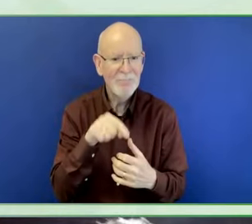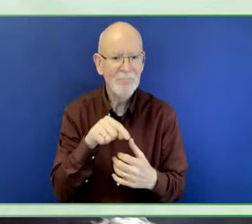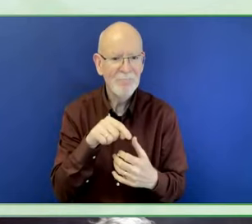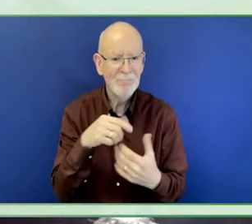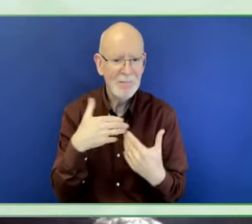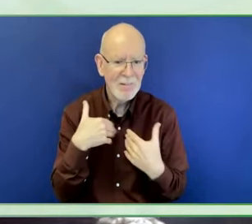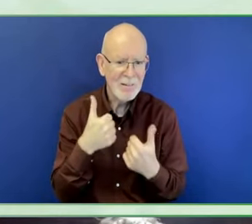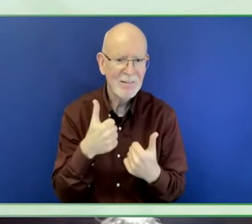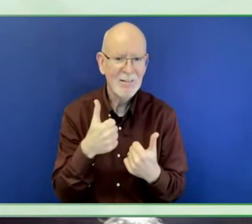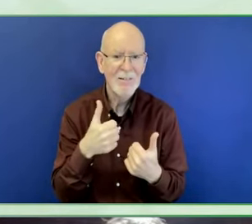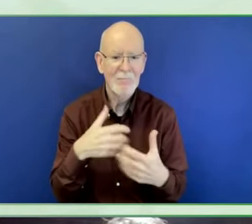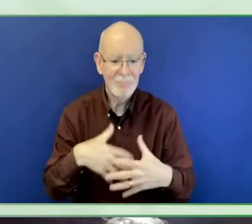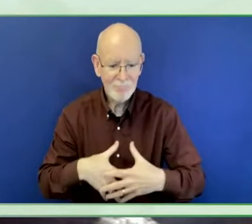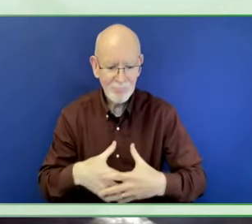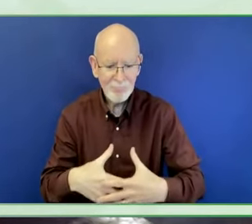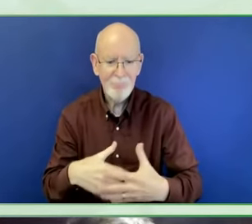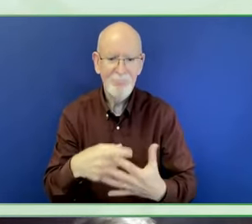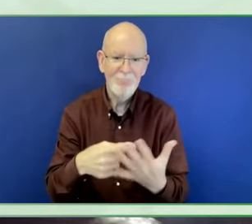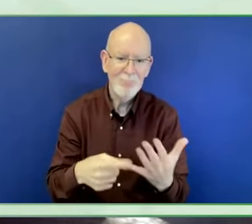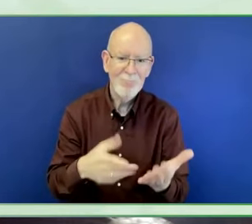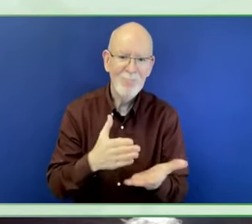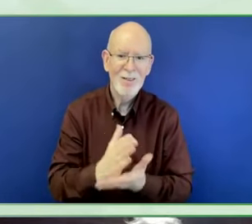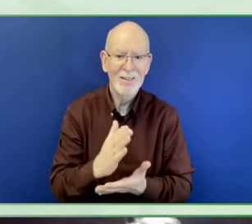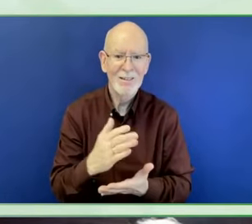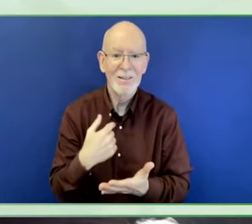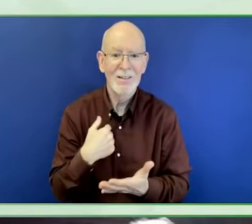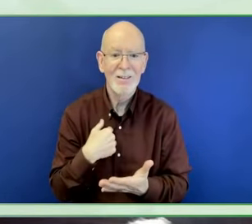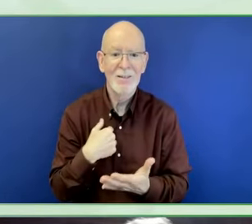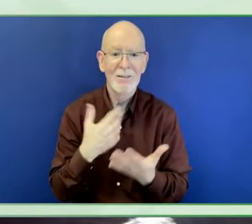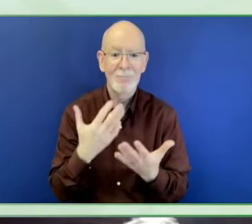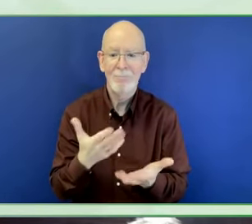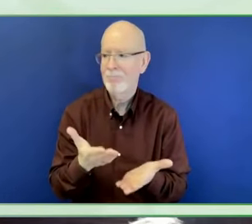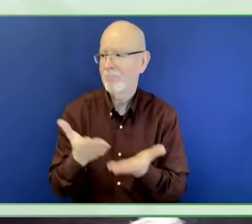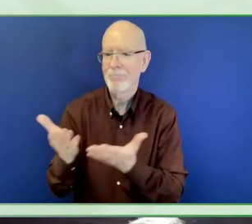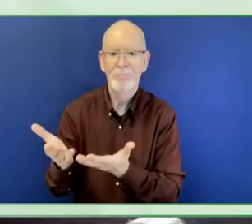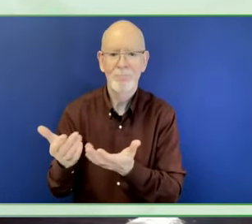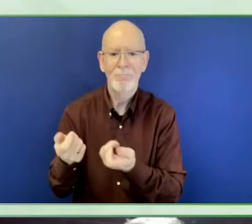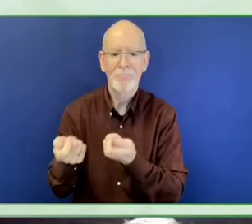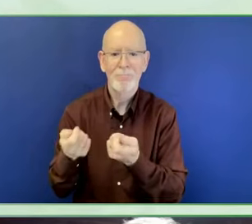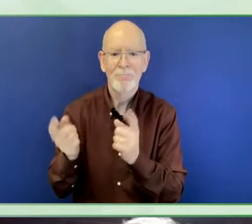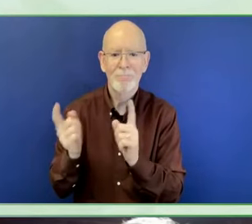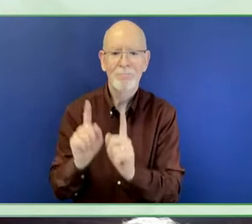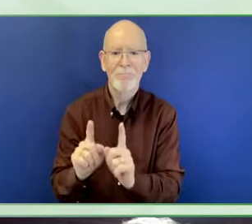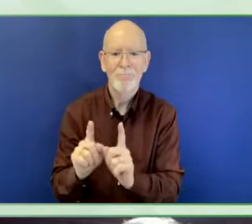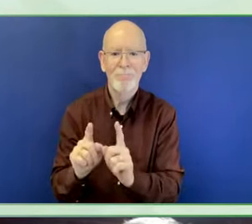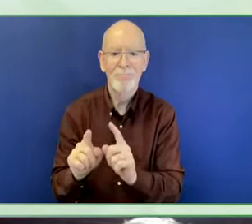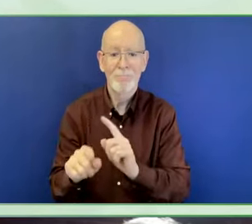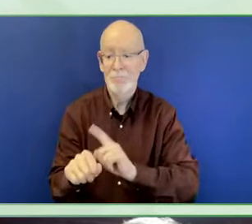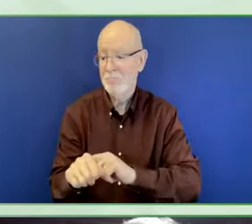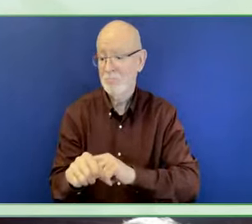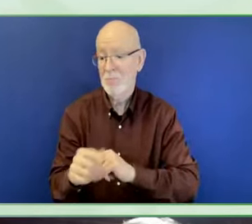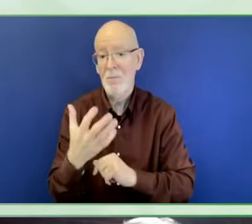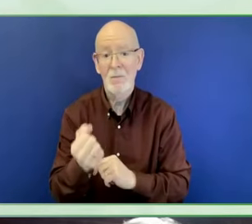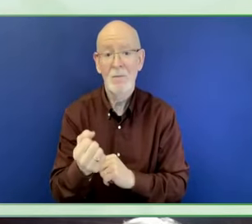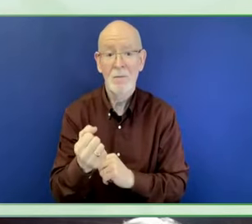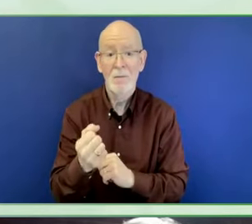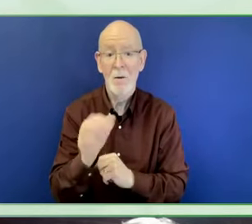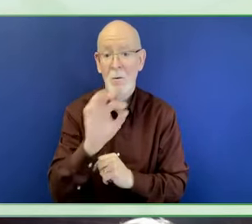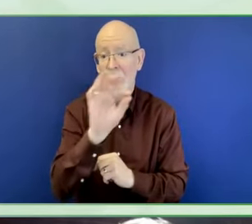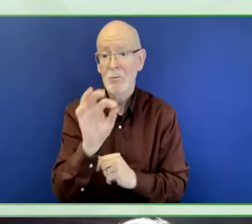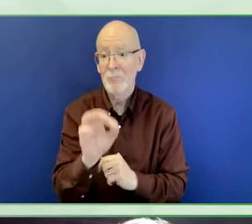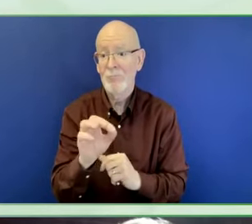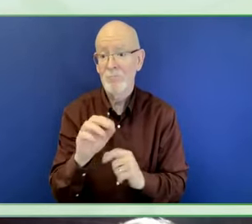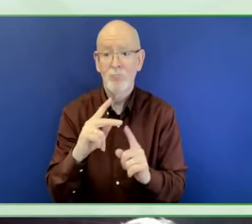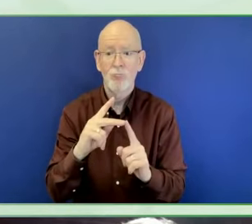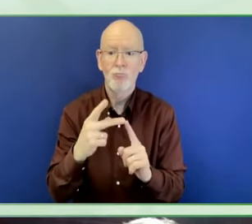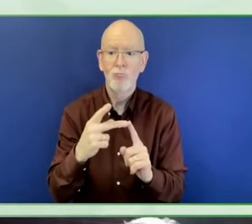Thank you, everyone, for that really great overview of the very innovative work that you're doing. And I think